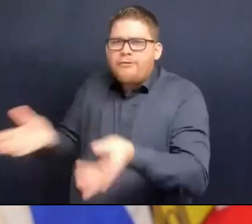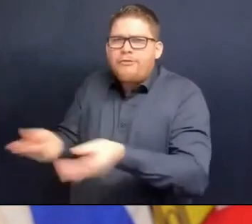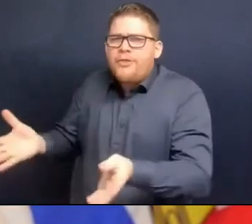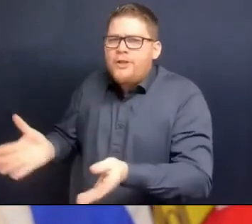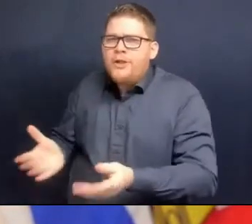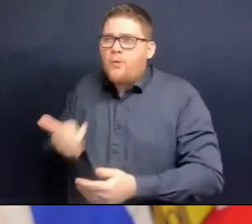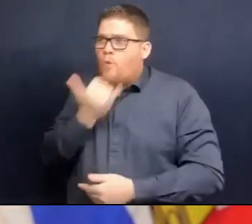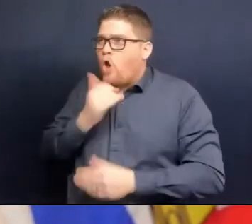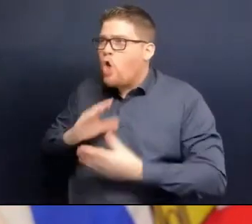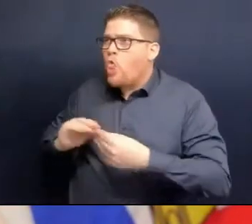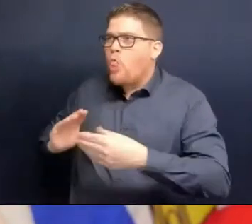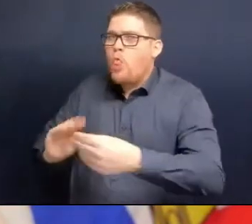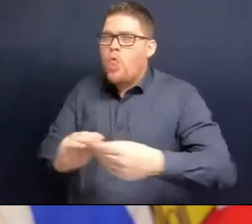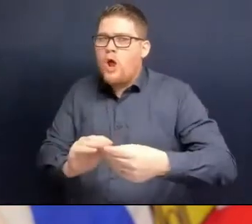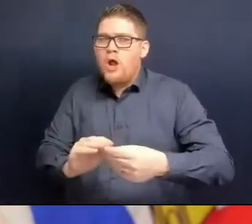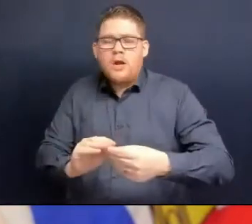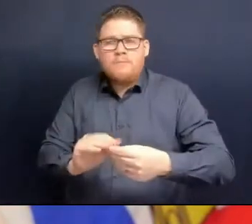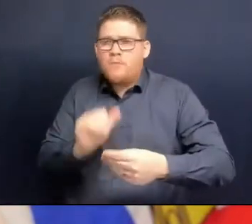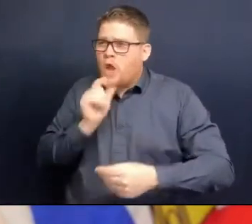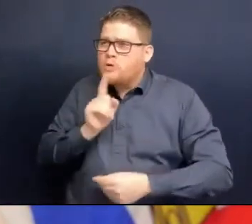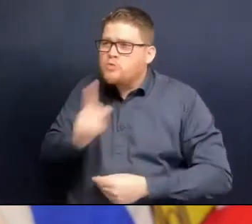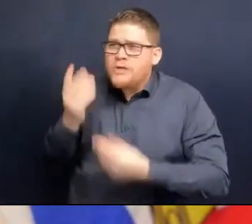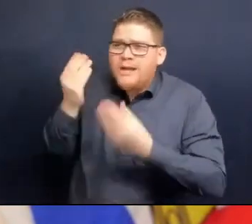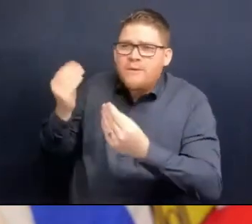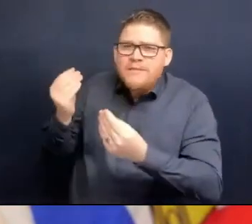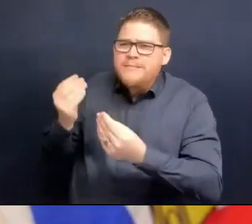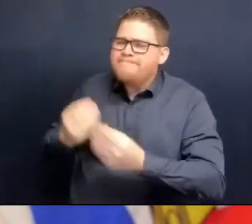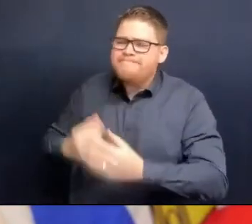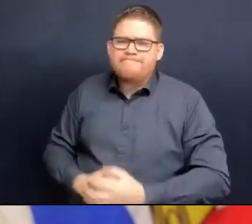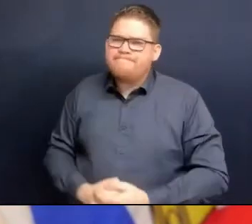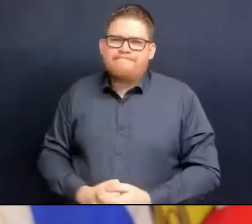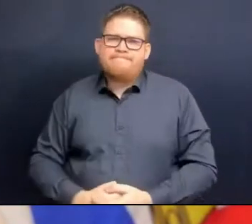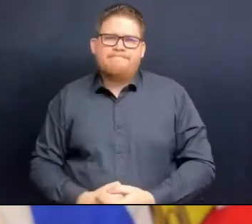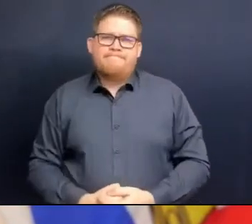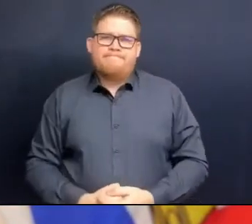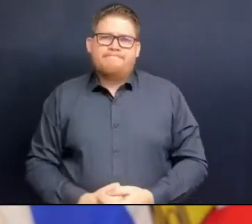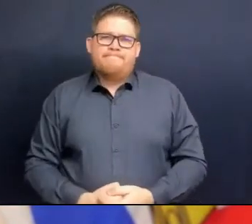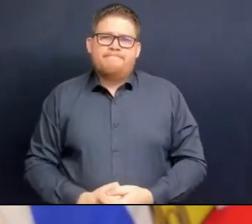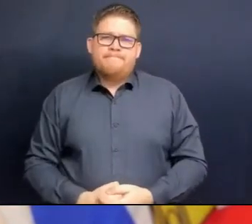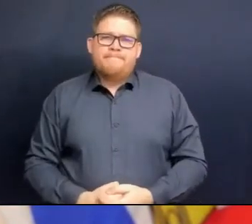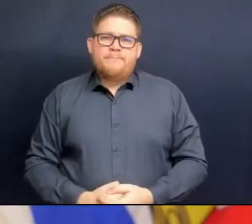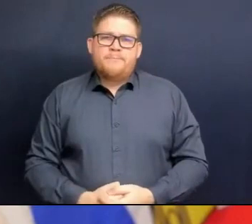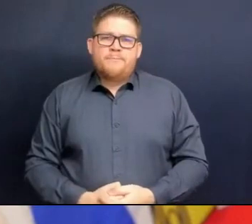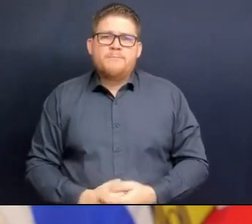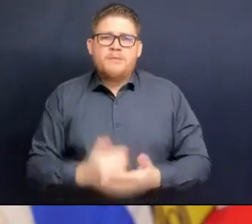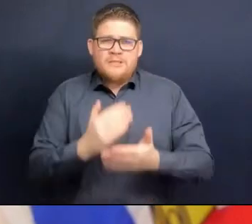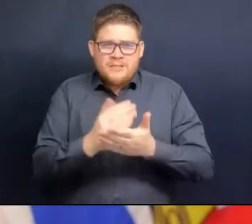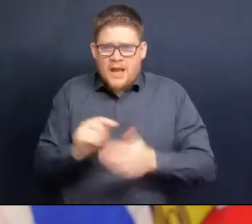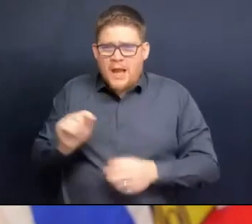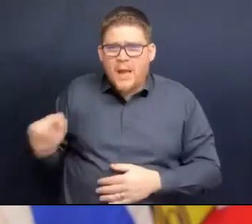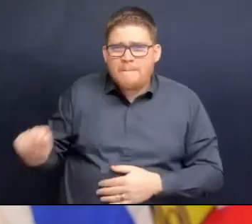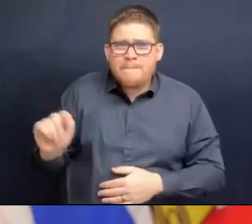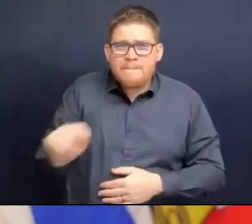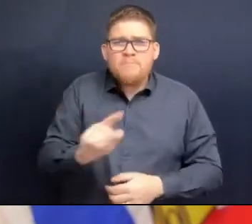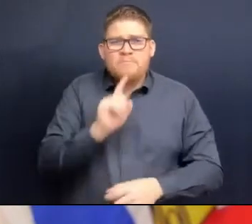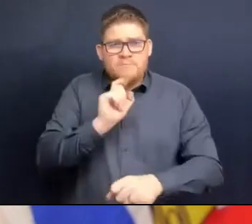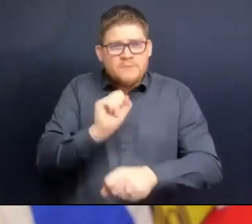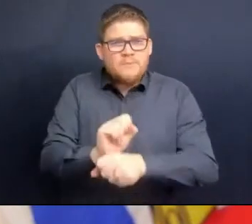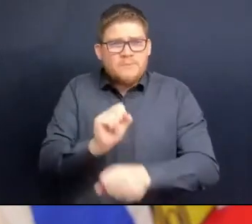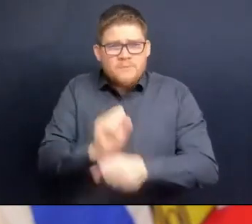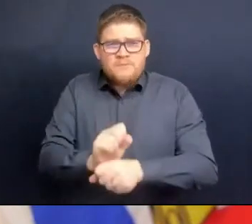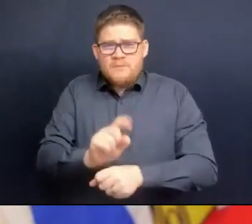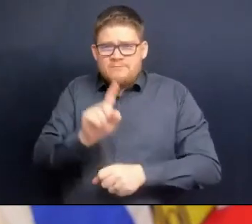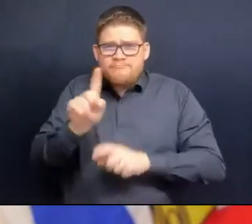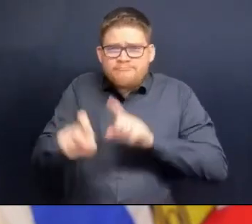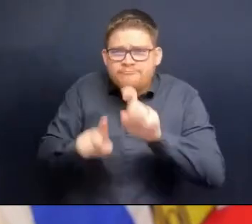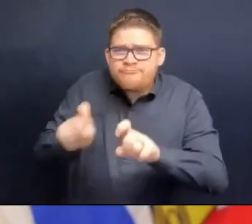to spread what is clearly untruths, and particularly when people have very legitimate